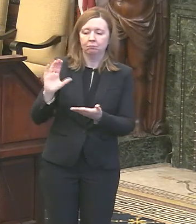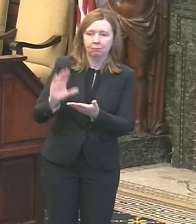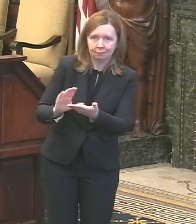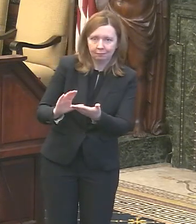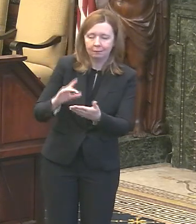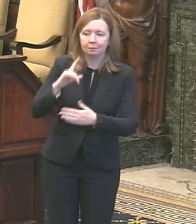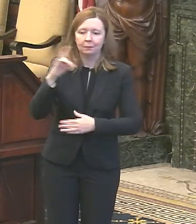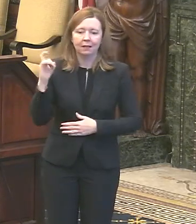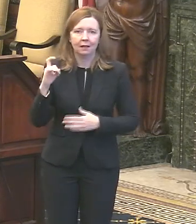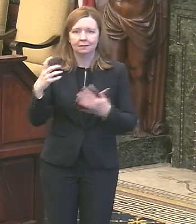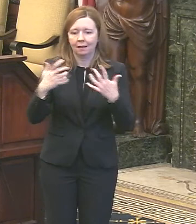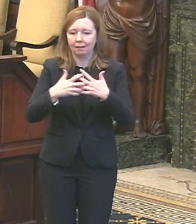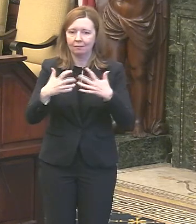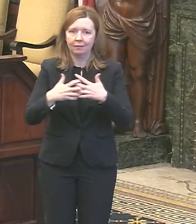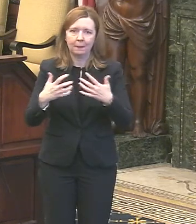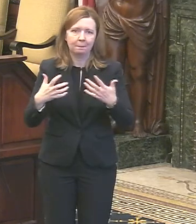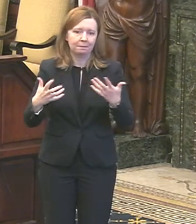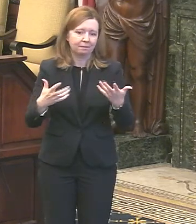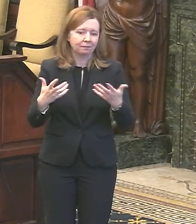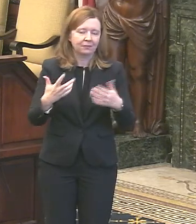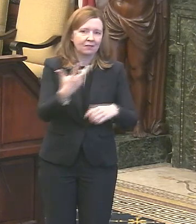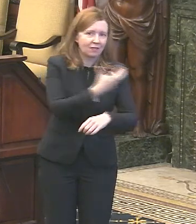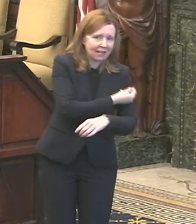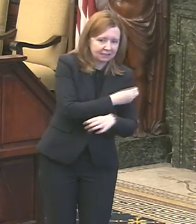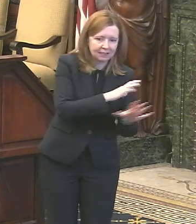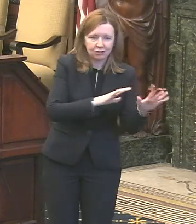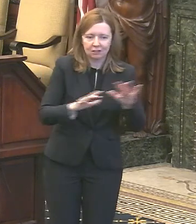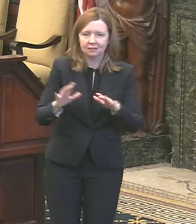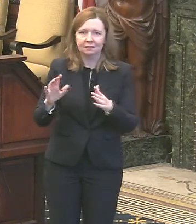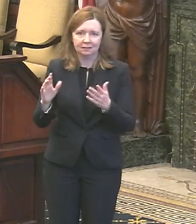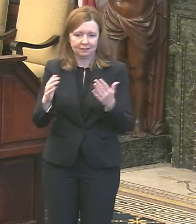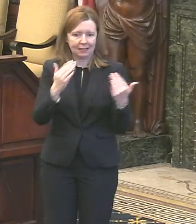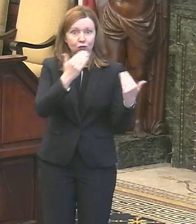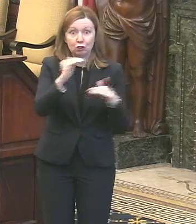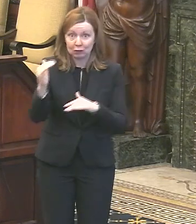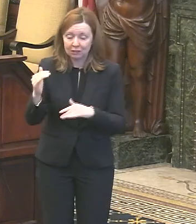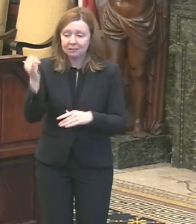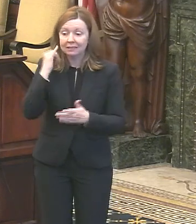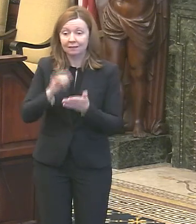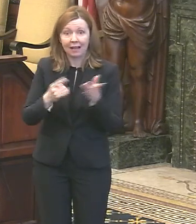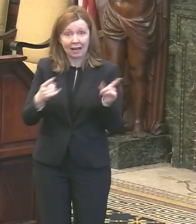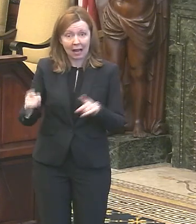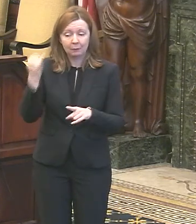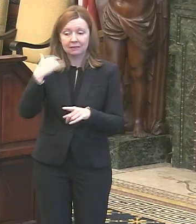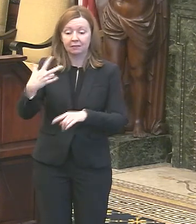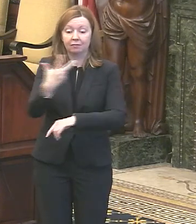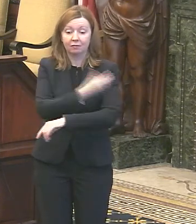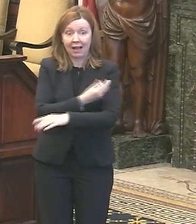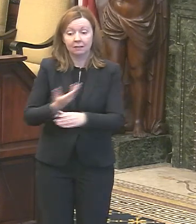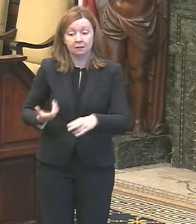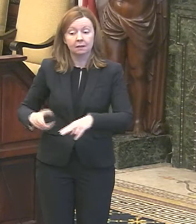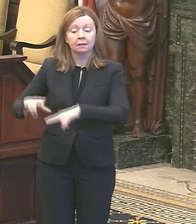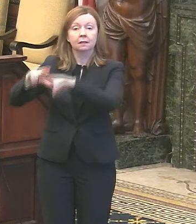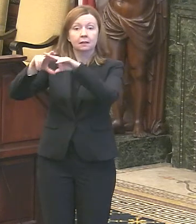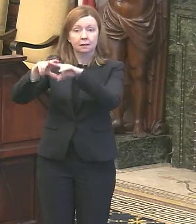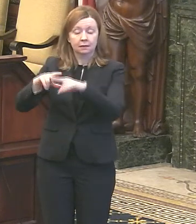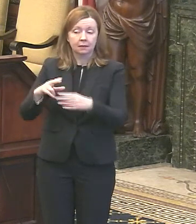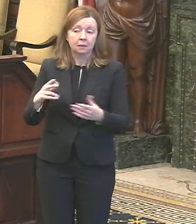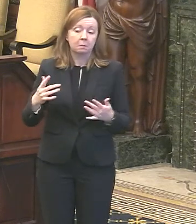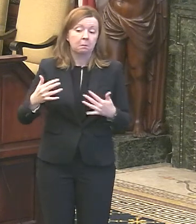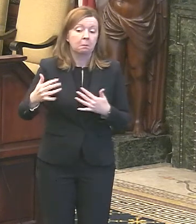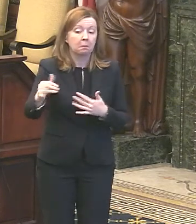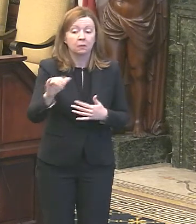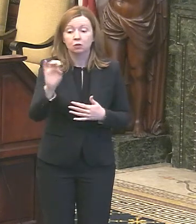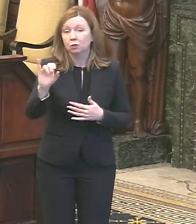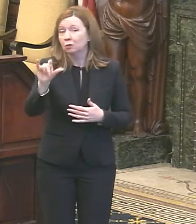combination of this epidemic wave being spent and vaccination. And if that's the case, given where we are with vaccination, where do you think we'll be in